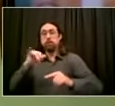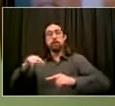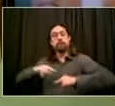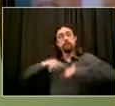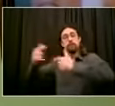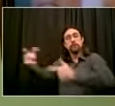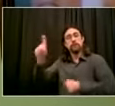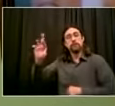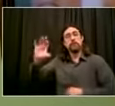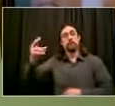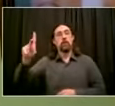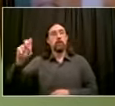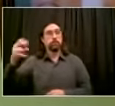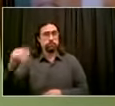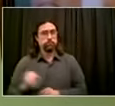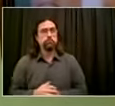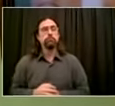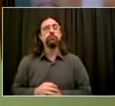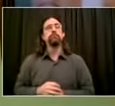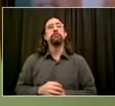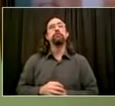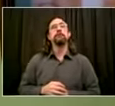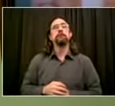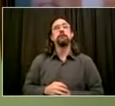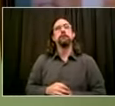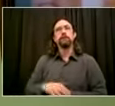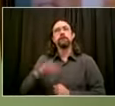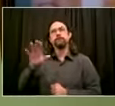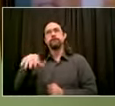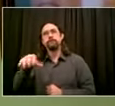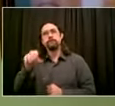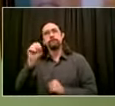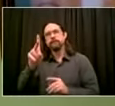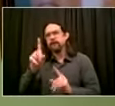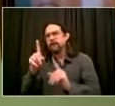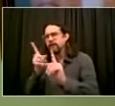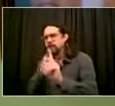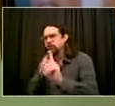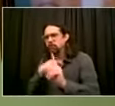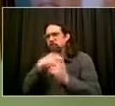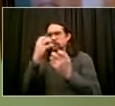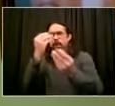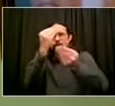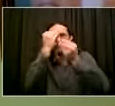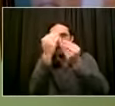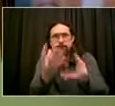fuel and propagate epidemics. So when it comes to something as important as a vaccine,